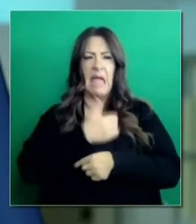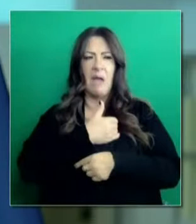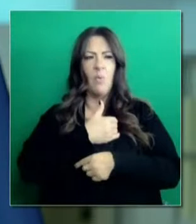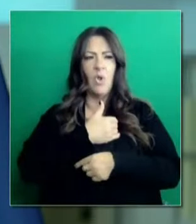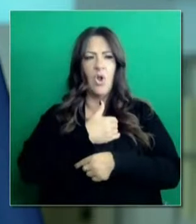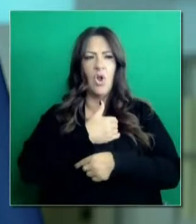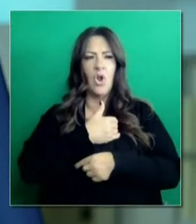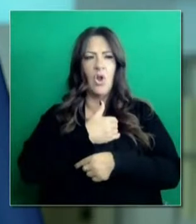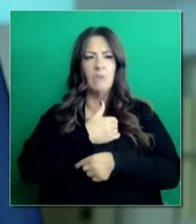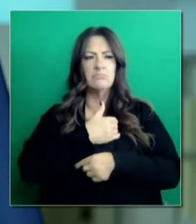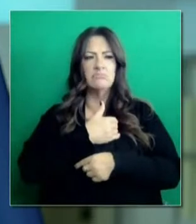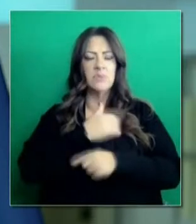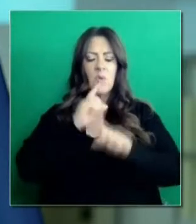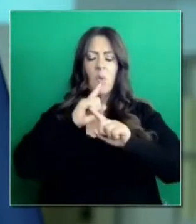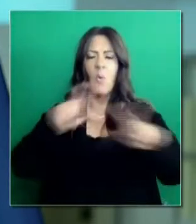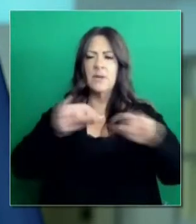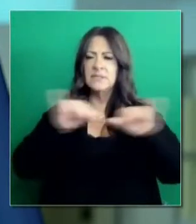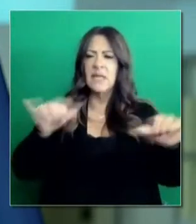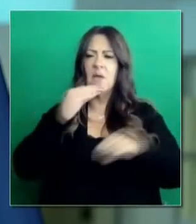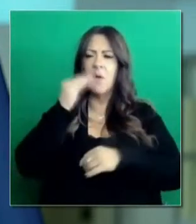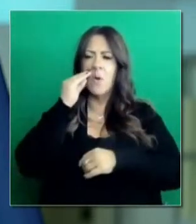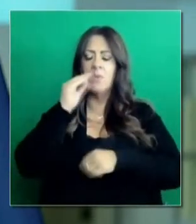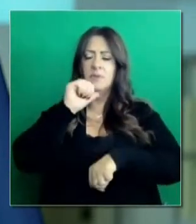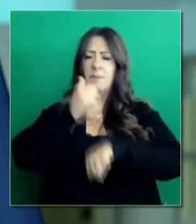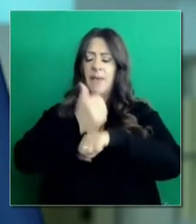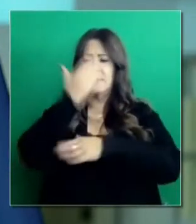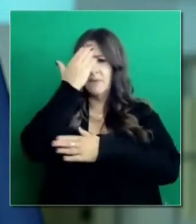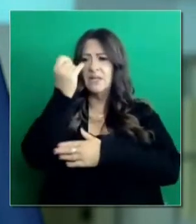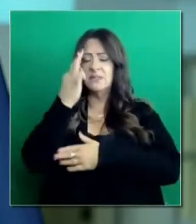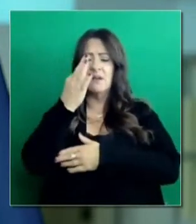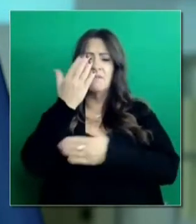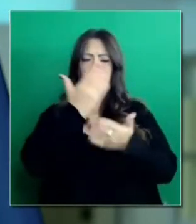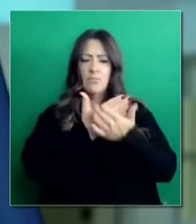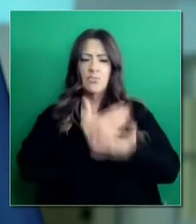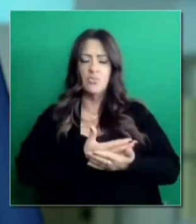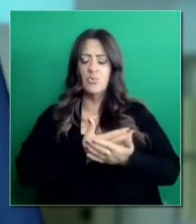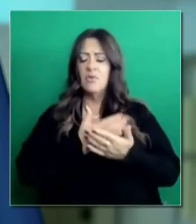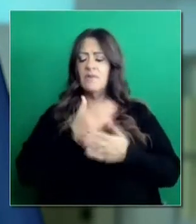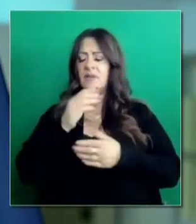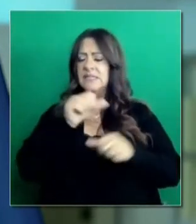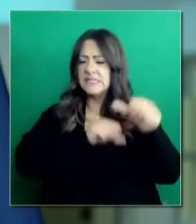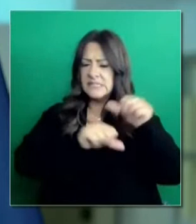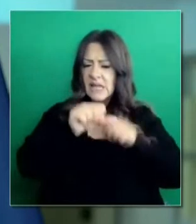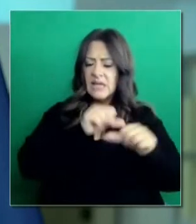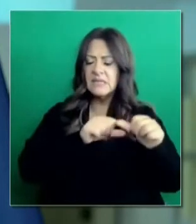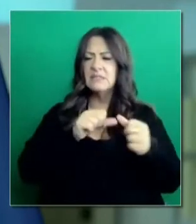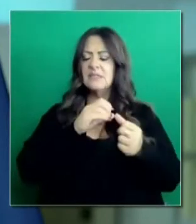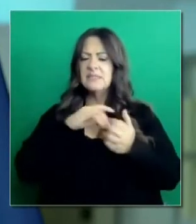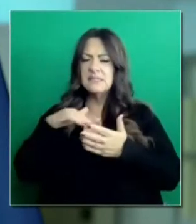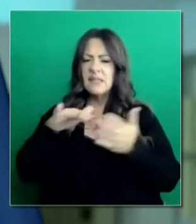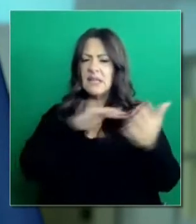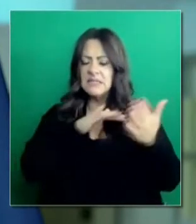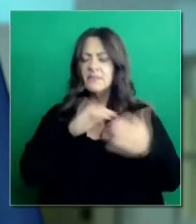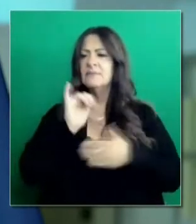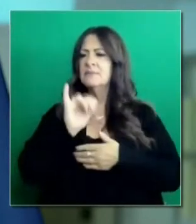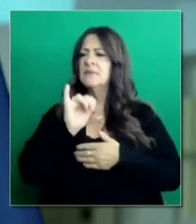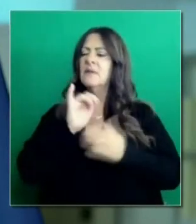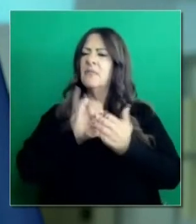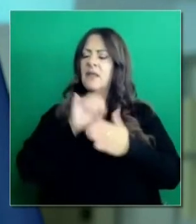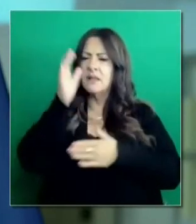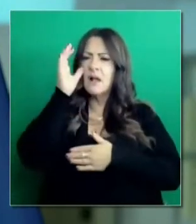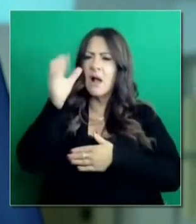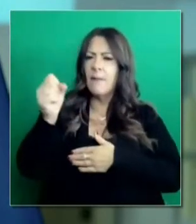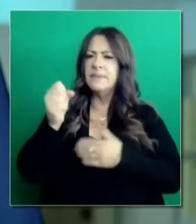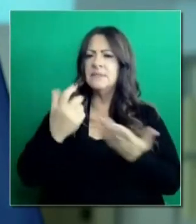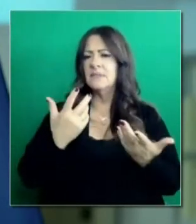based on science and based data and based common sense in some respects as well. With that, though, let's ask Dr. Galley a little bit